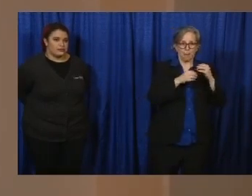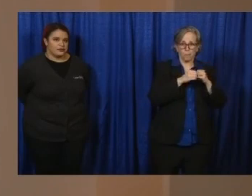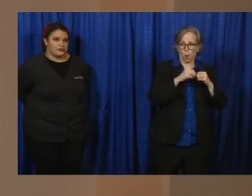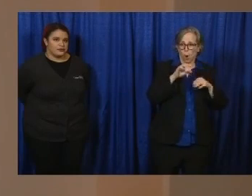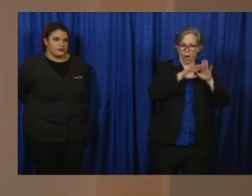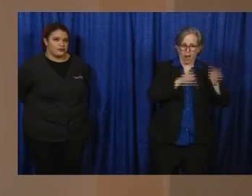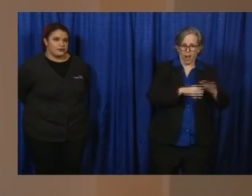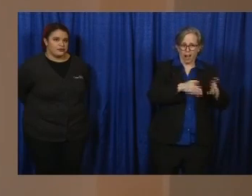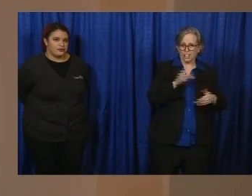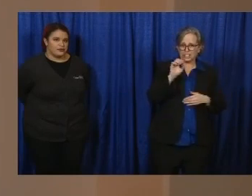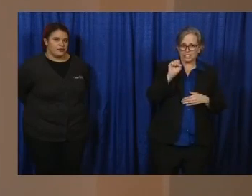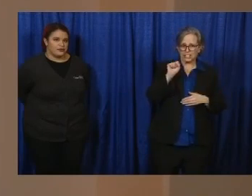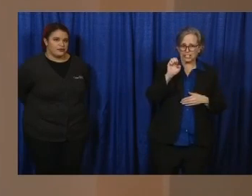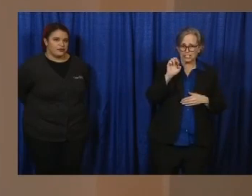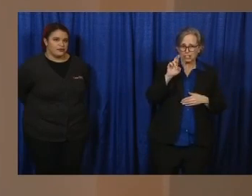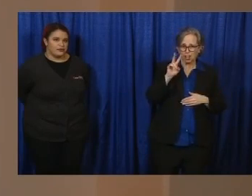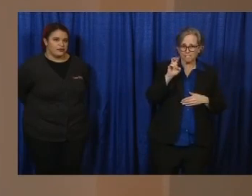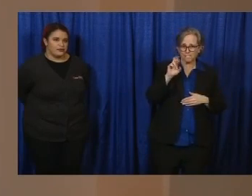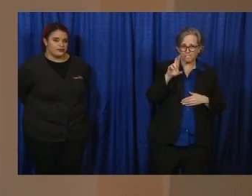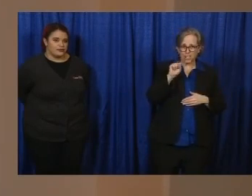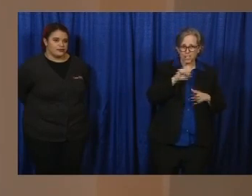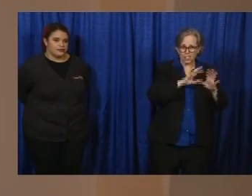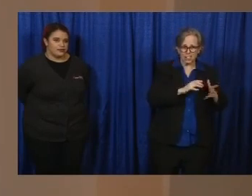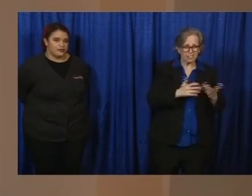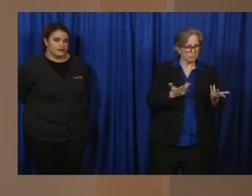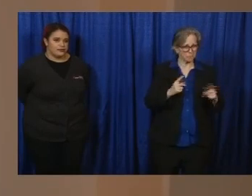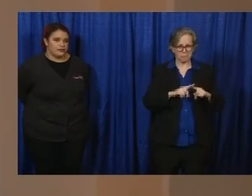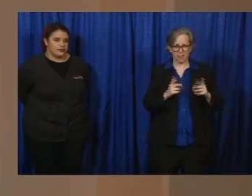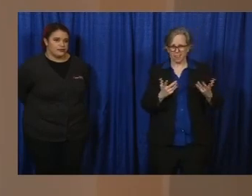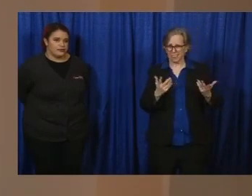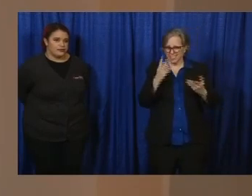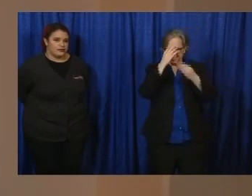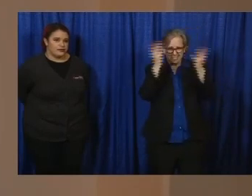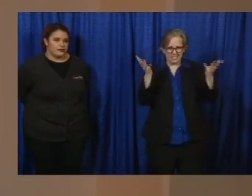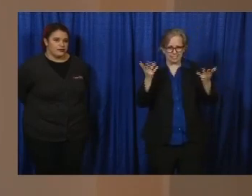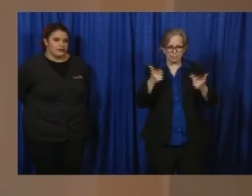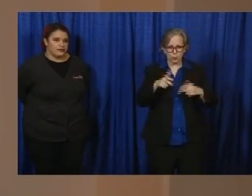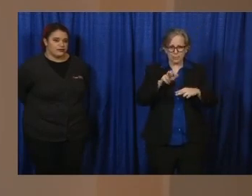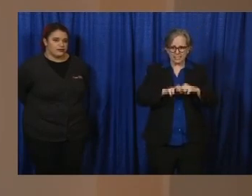but also a word of advice. If you're sitting there and you clicked on and you see the